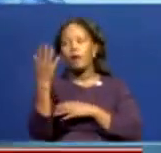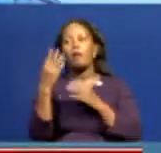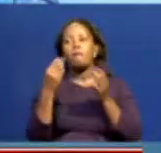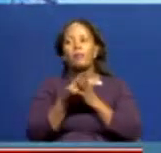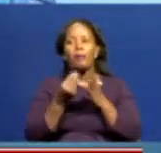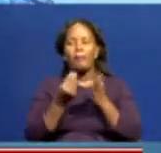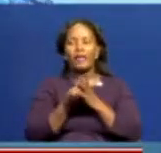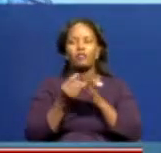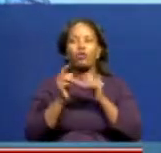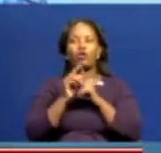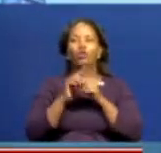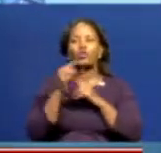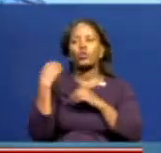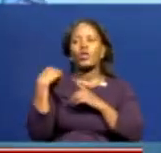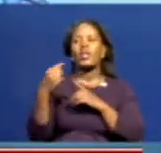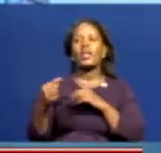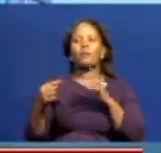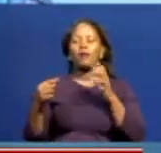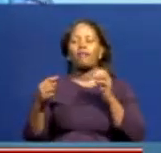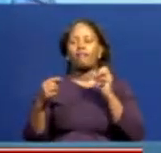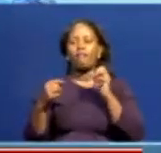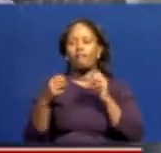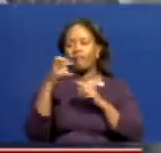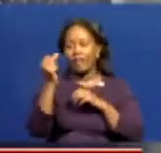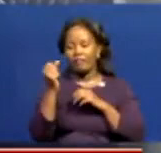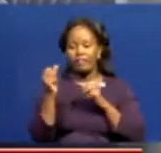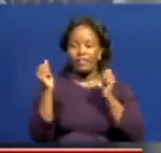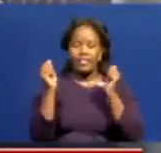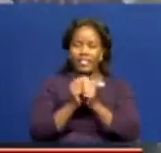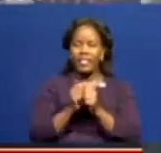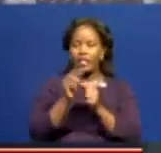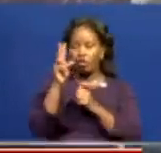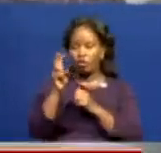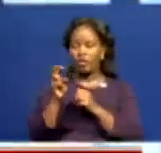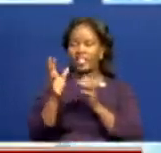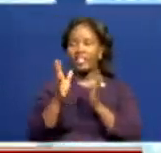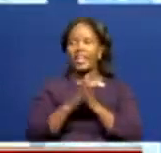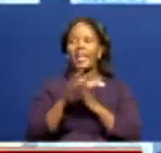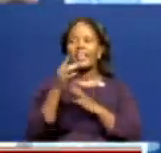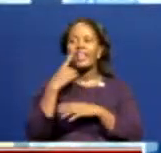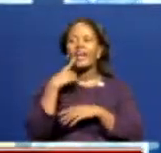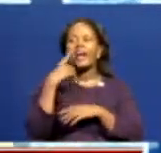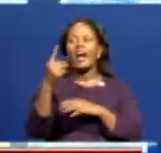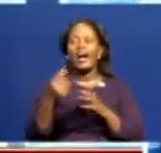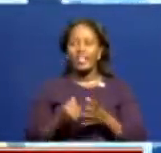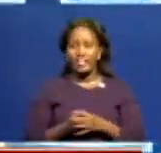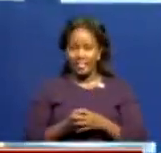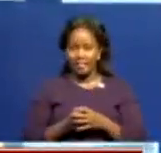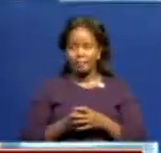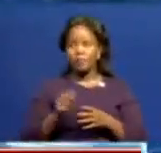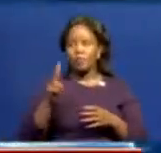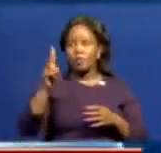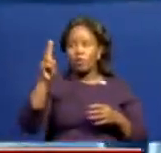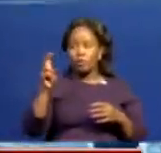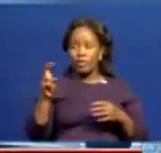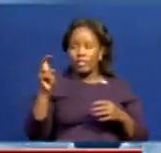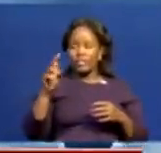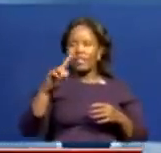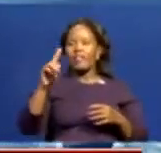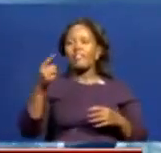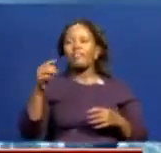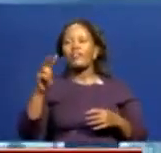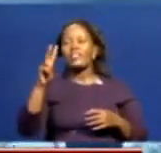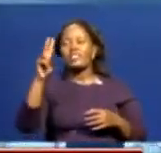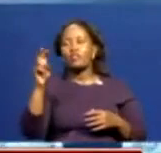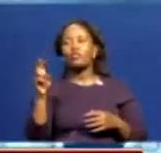in denomination of 5, 10, 20 and 100 shillings. 20 shillings, where the first 20 shillings that